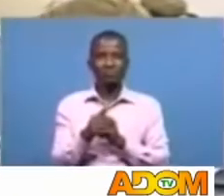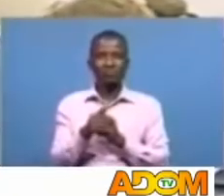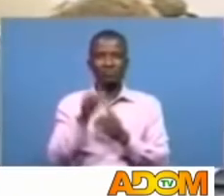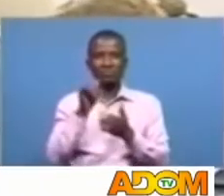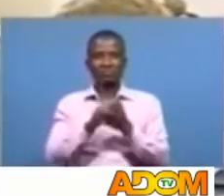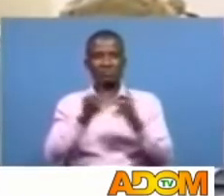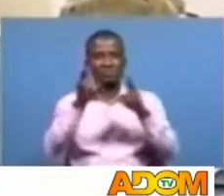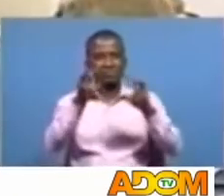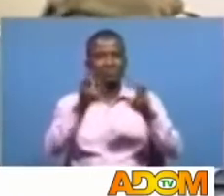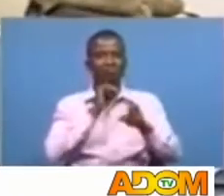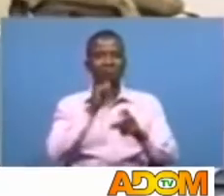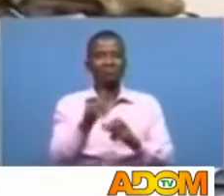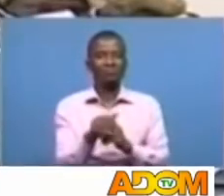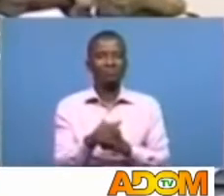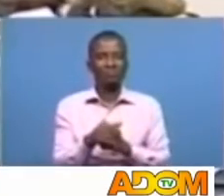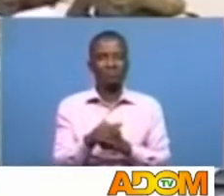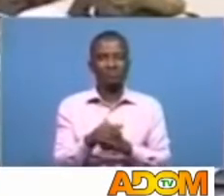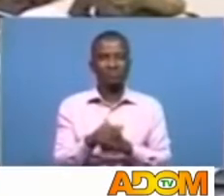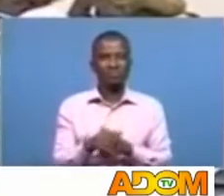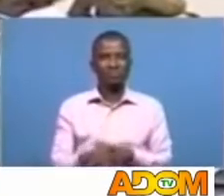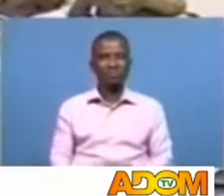case.